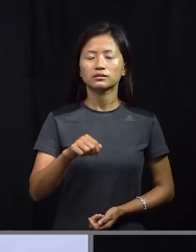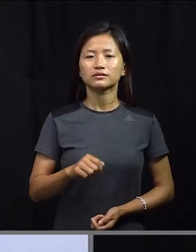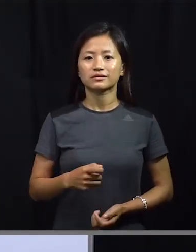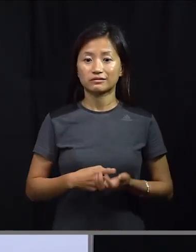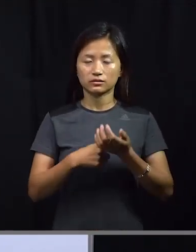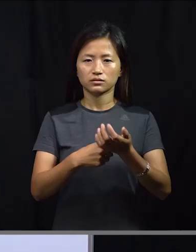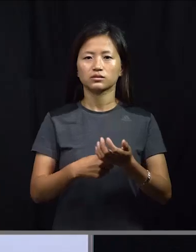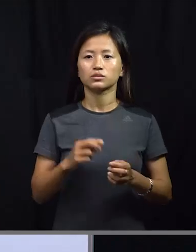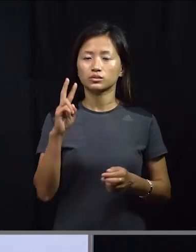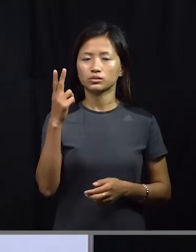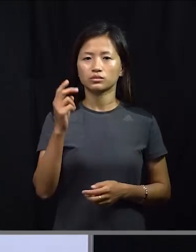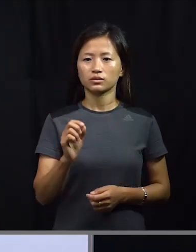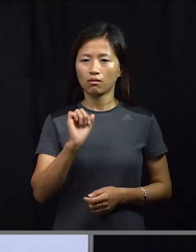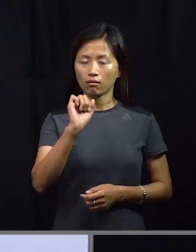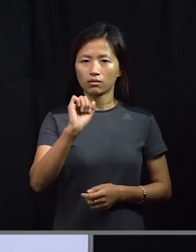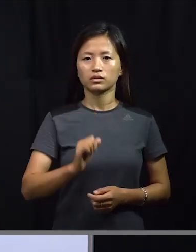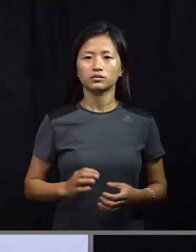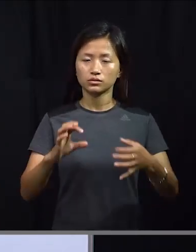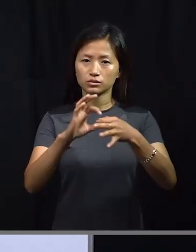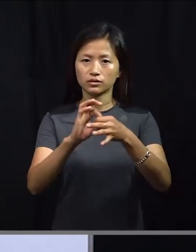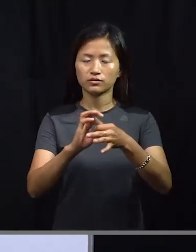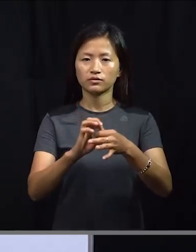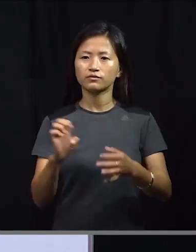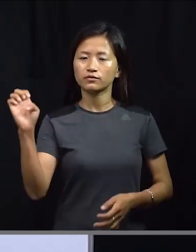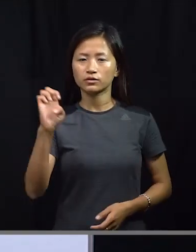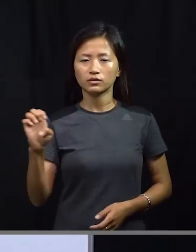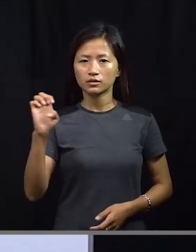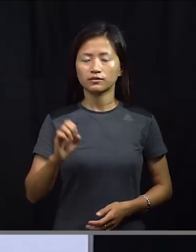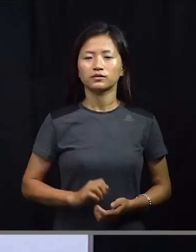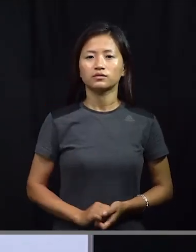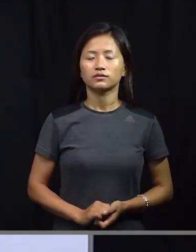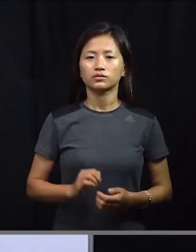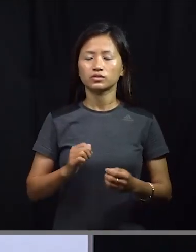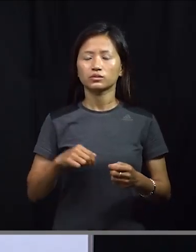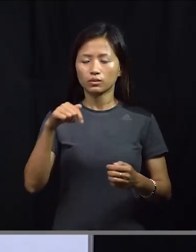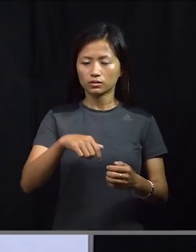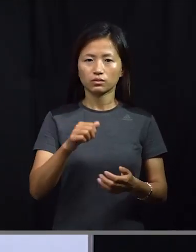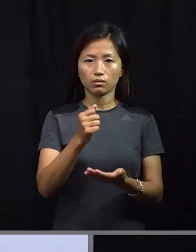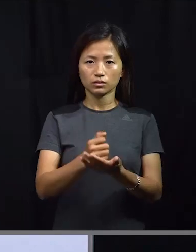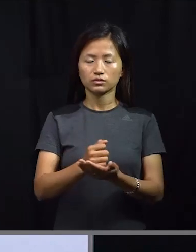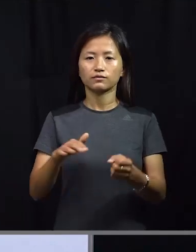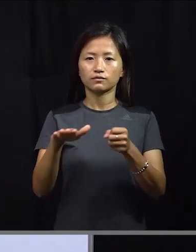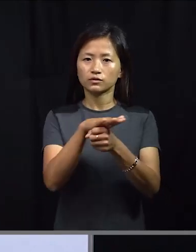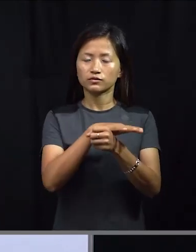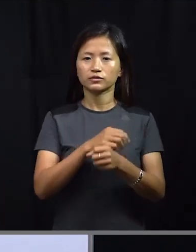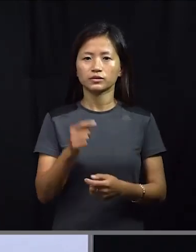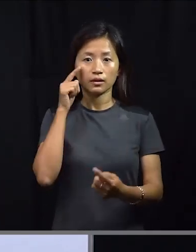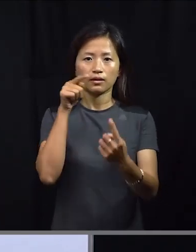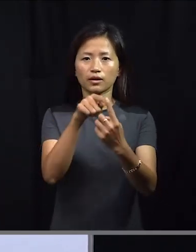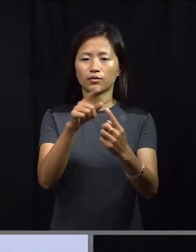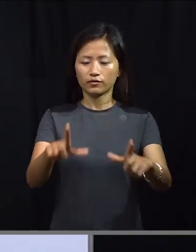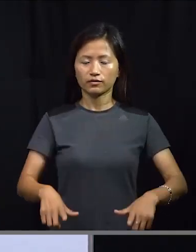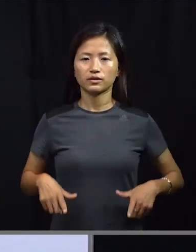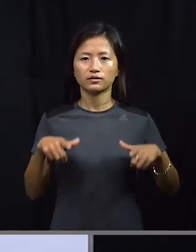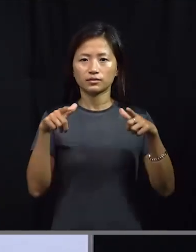why two individuals are, joined forever in order to fulfill the basic aim of life. I